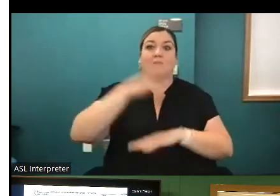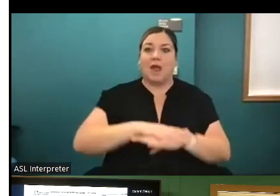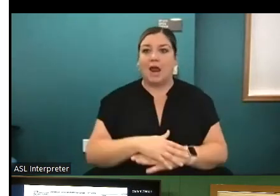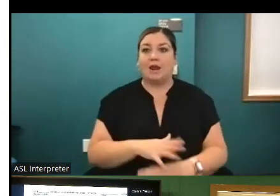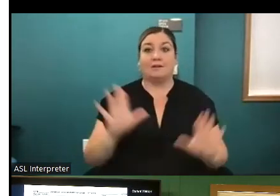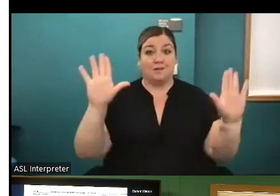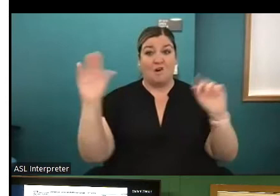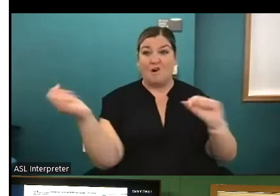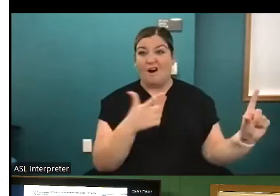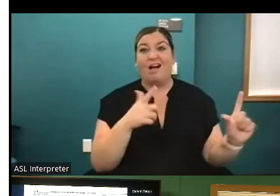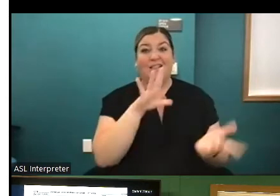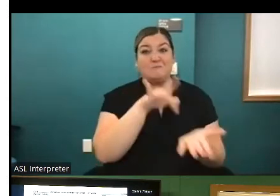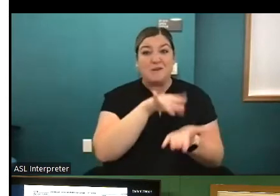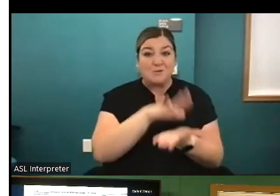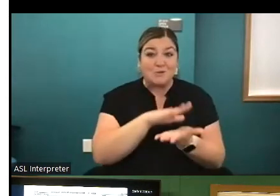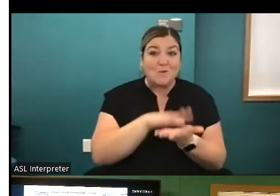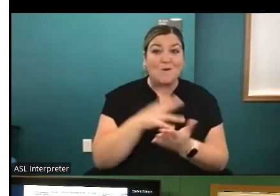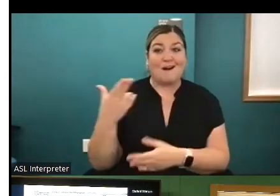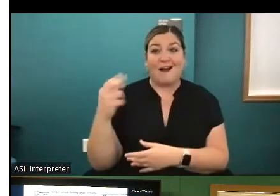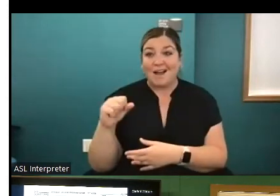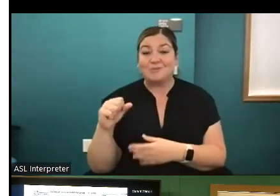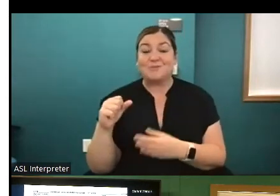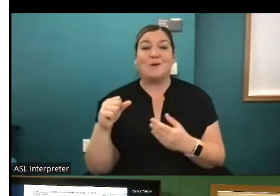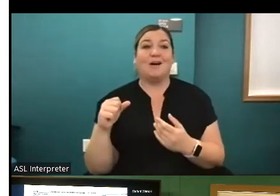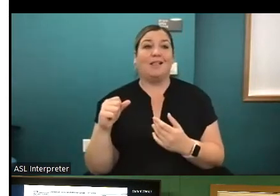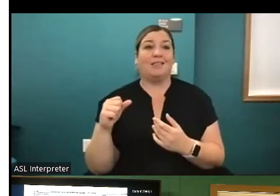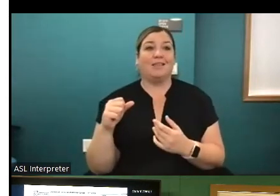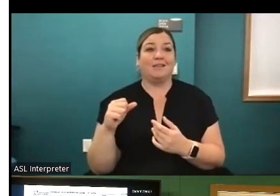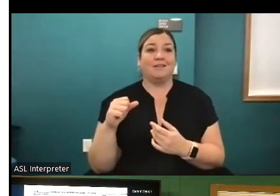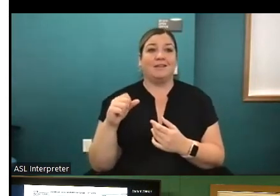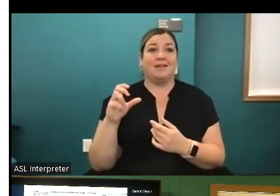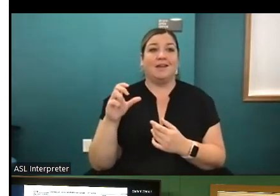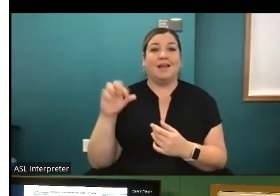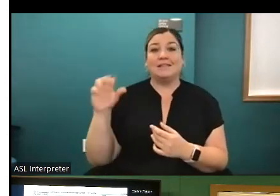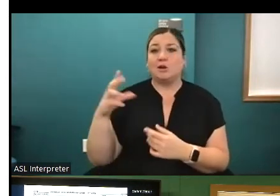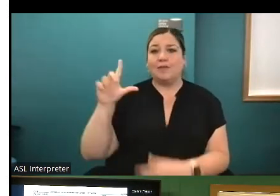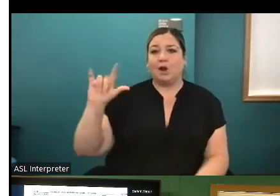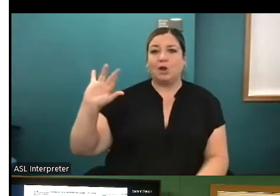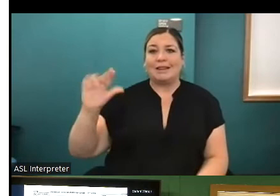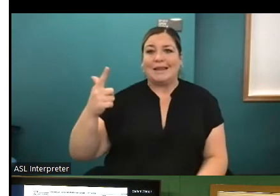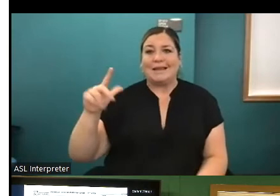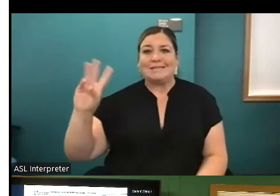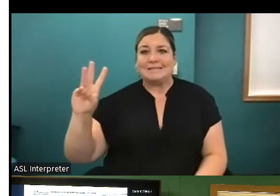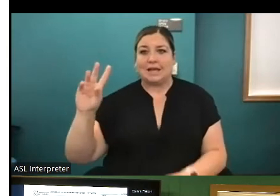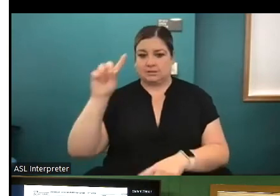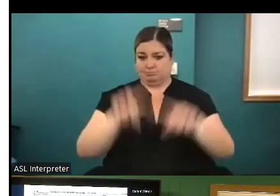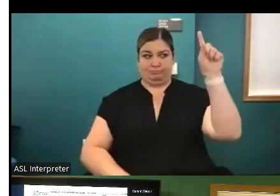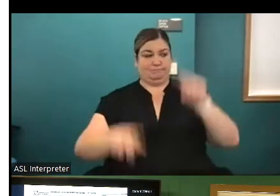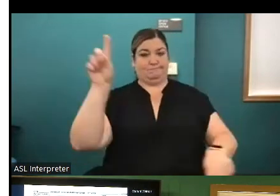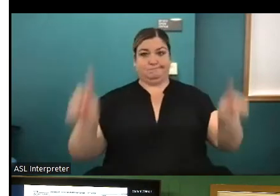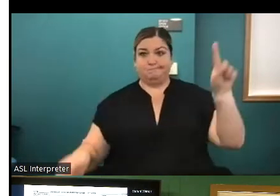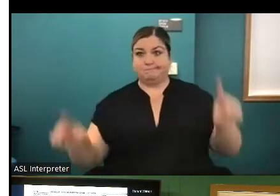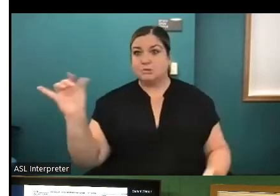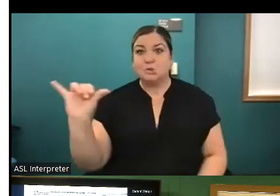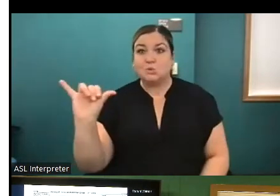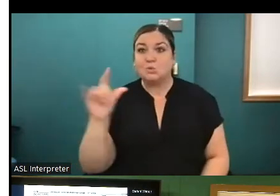every single one in middle school and some necessarily in argue upper with middle. Anybody And with one. Sarah, their Link 6 is gonna be all over the place too. Right. Possibly. So, because I